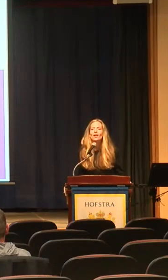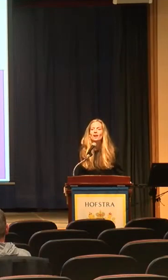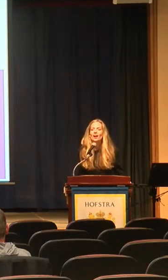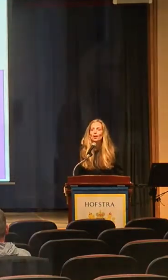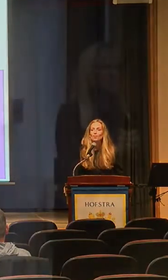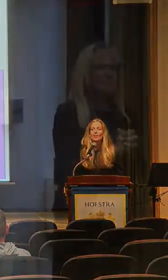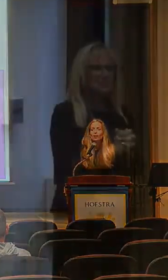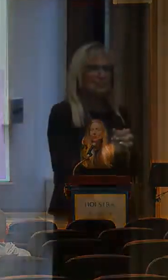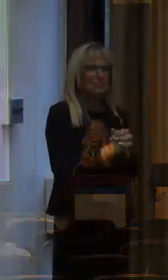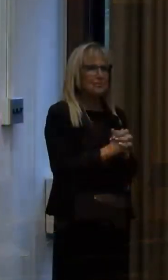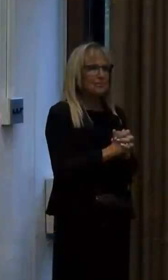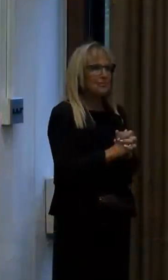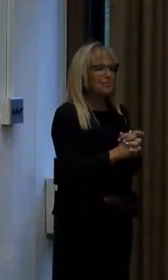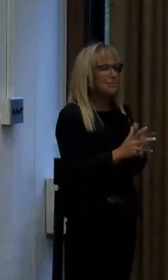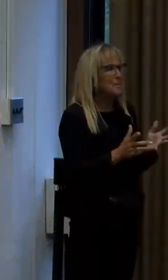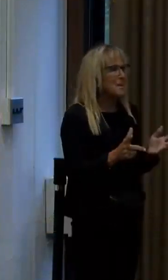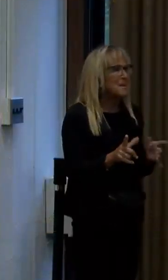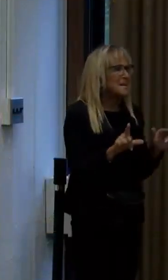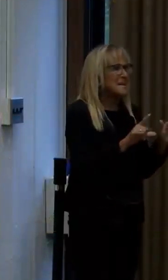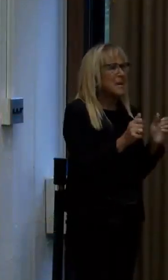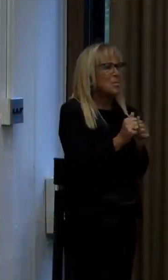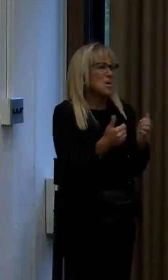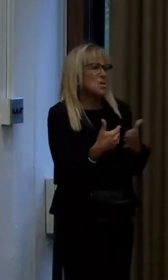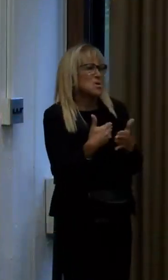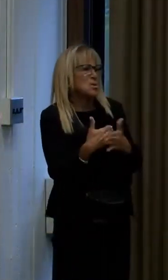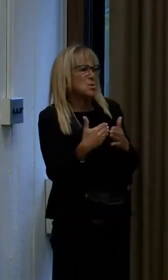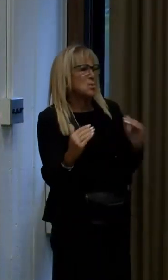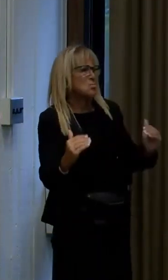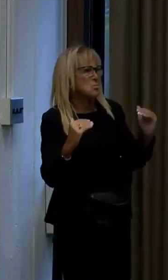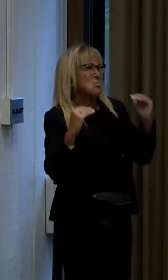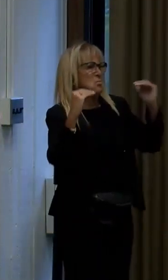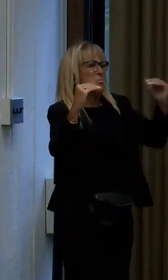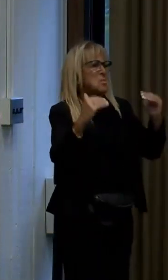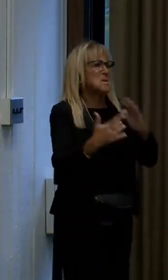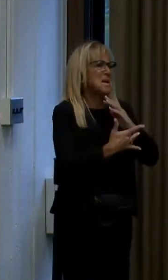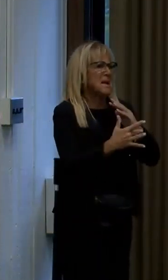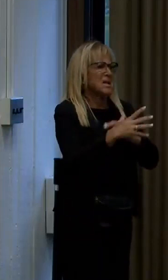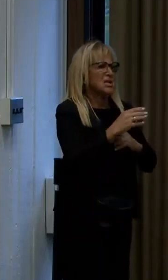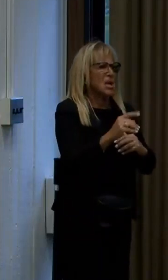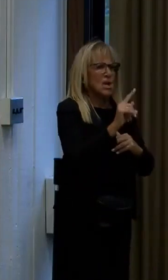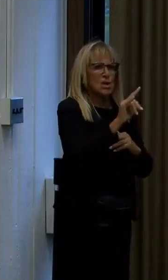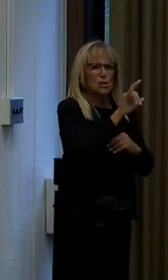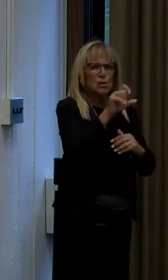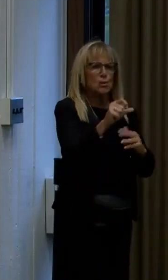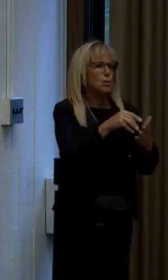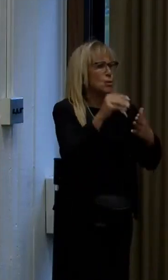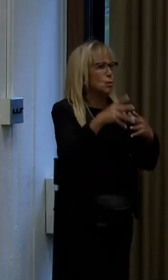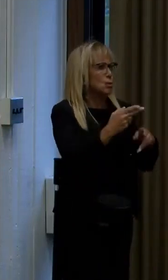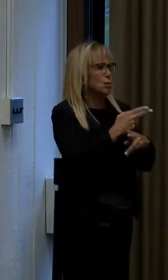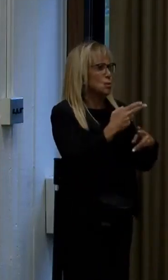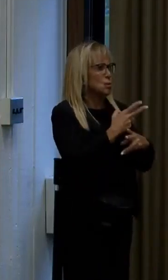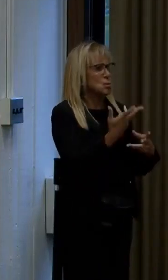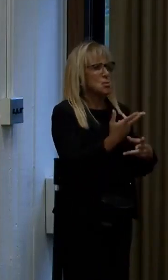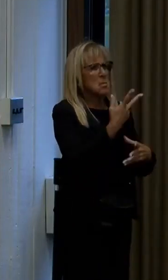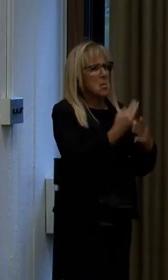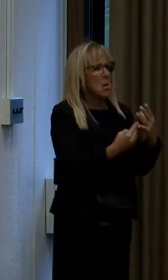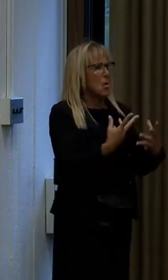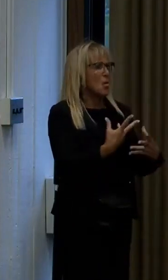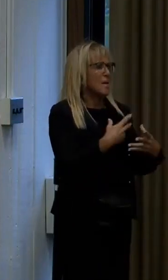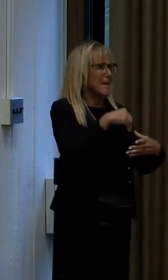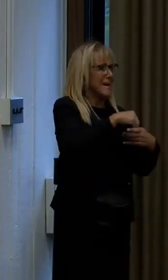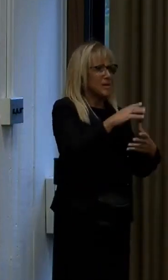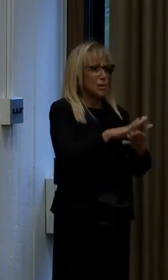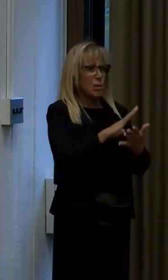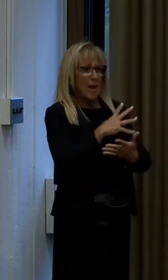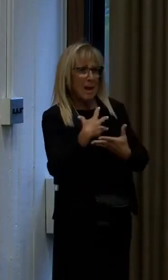how, like with many new advancements in technology and tools that students use inside and outside the school,